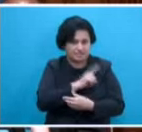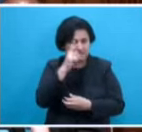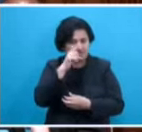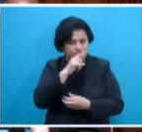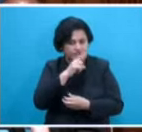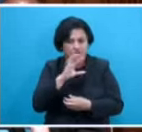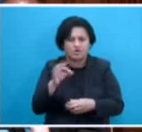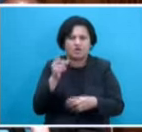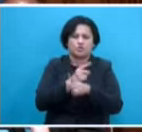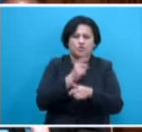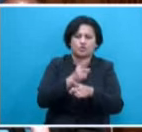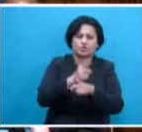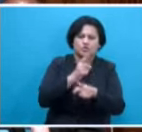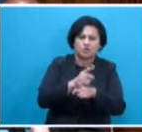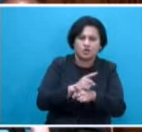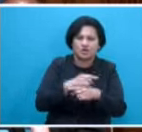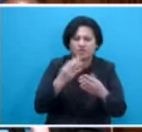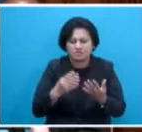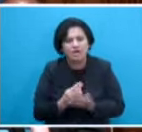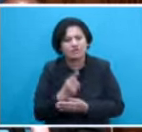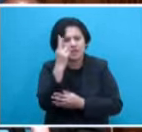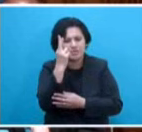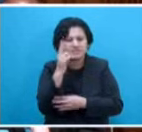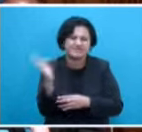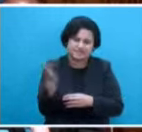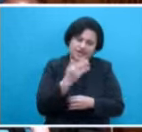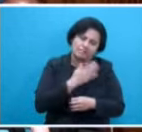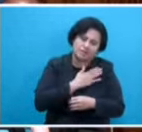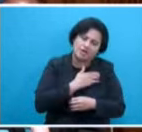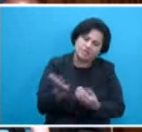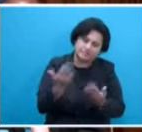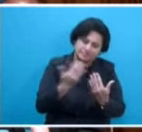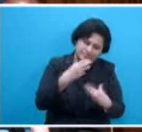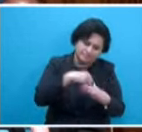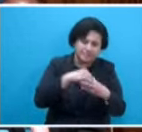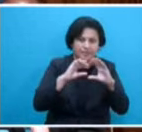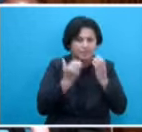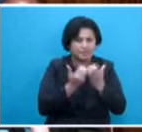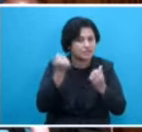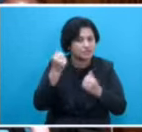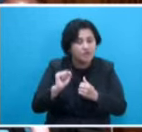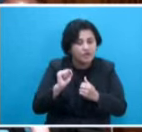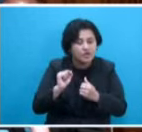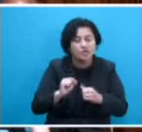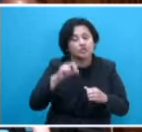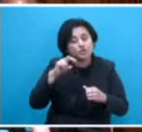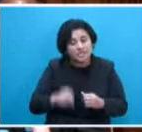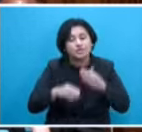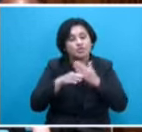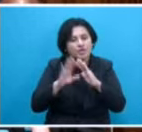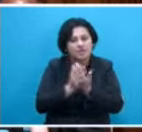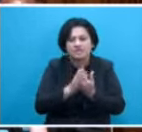process. Not talking about token representation on standing committees. I'm talking about a genuine attempt to work together. It's not just your